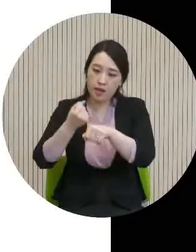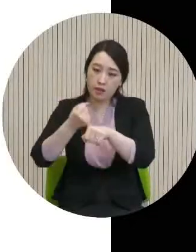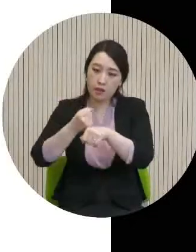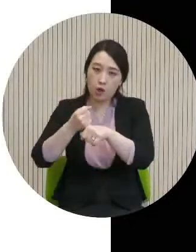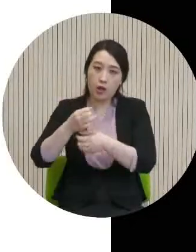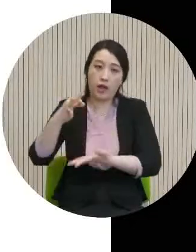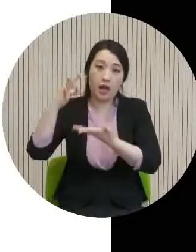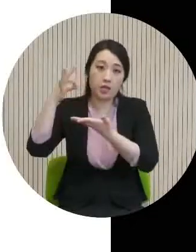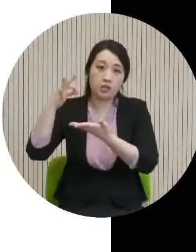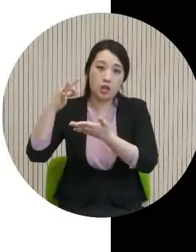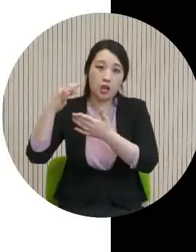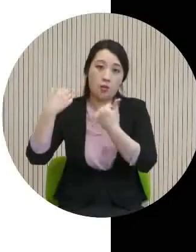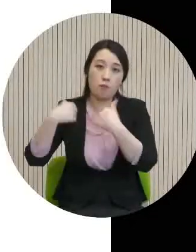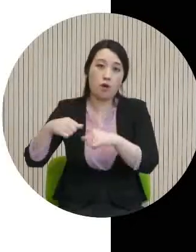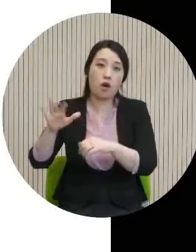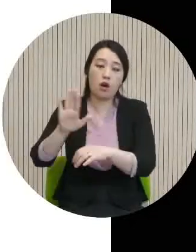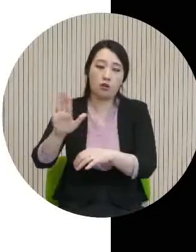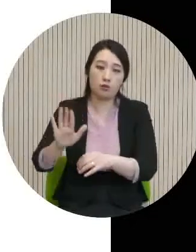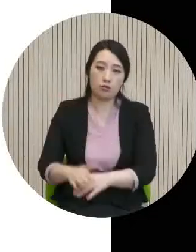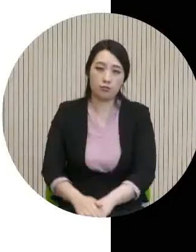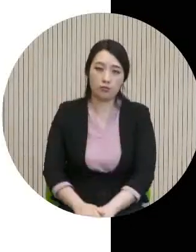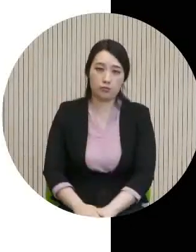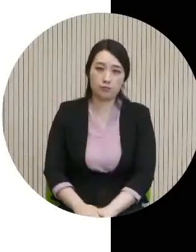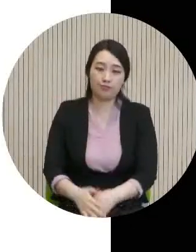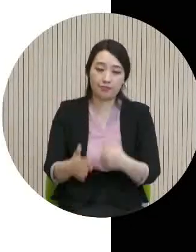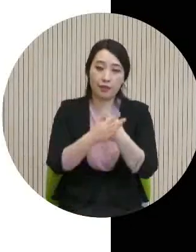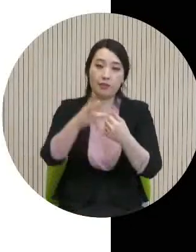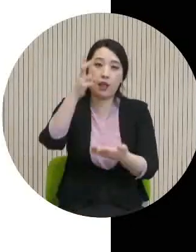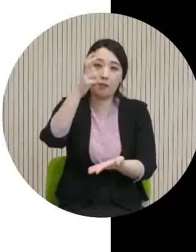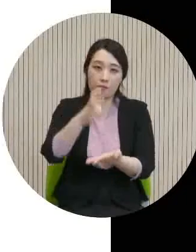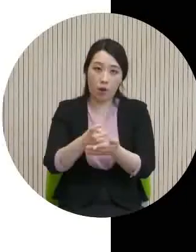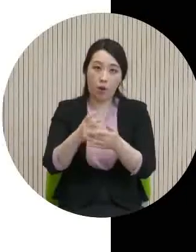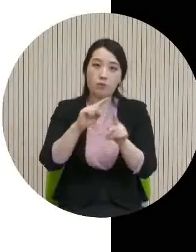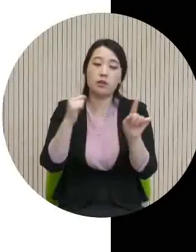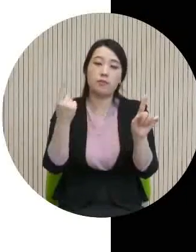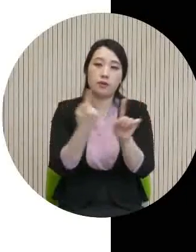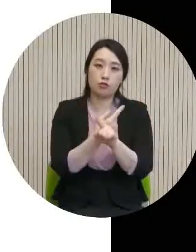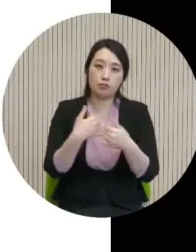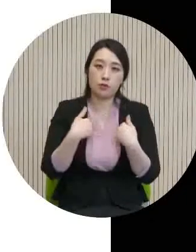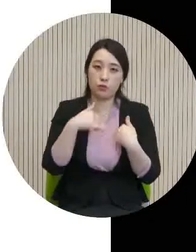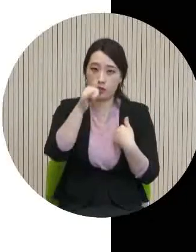about changing the law with regard to this.